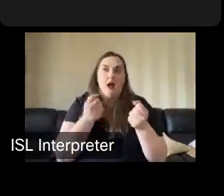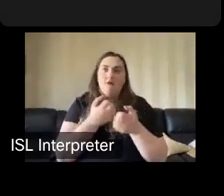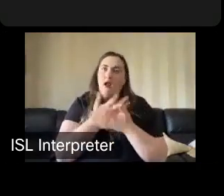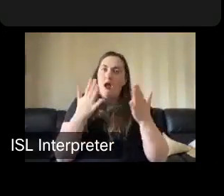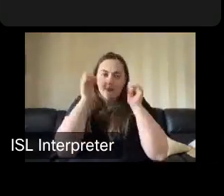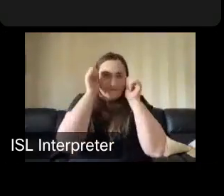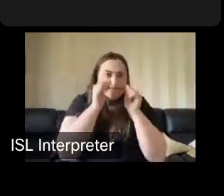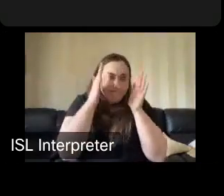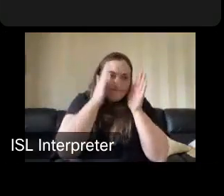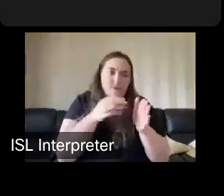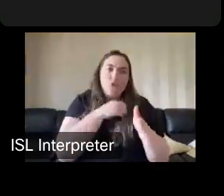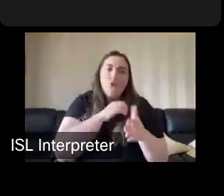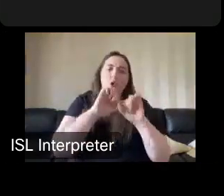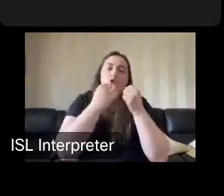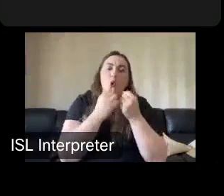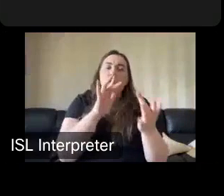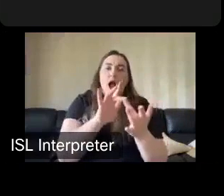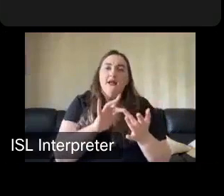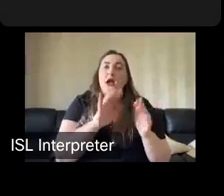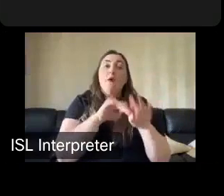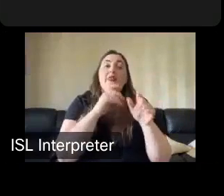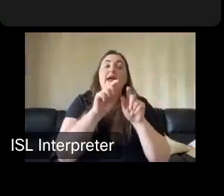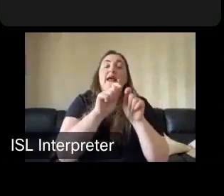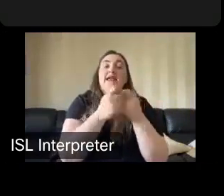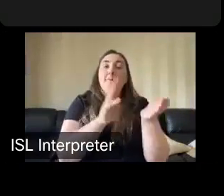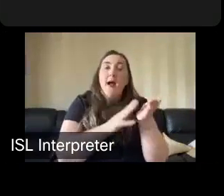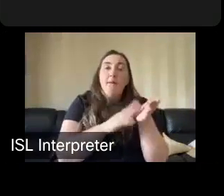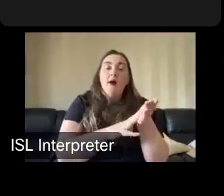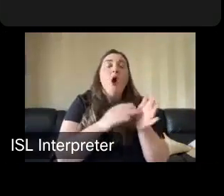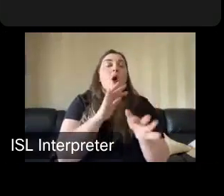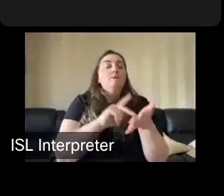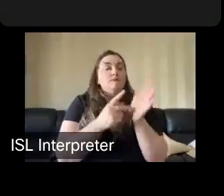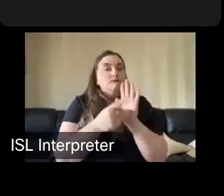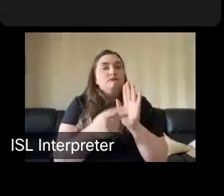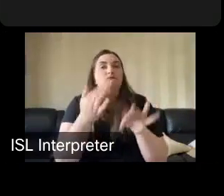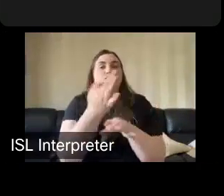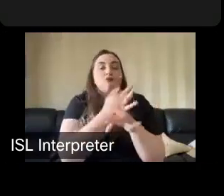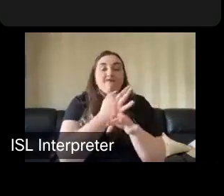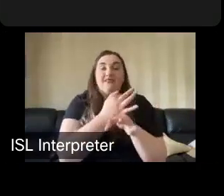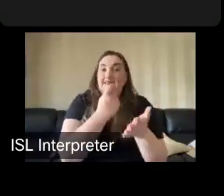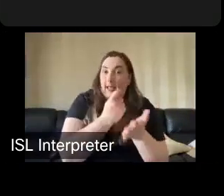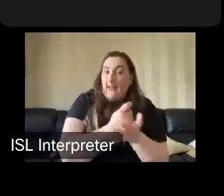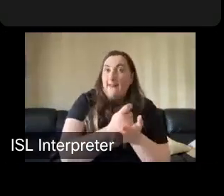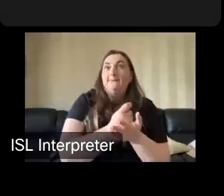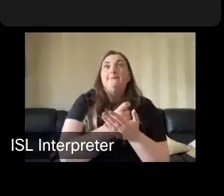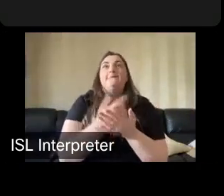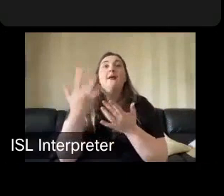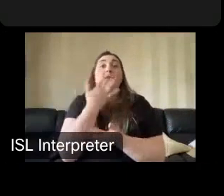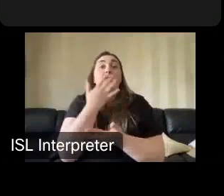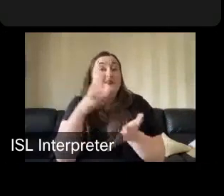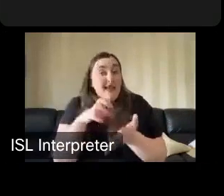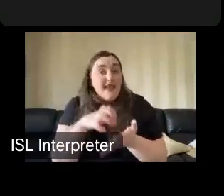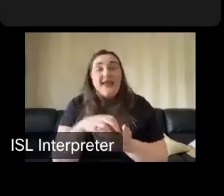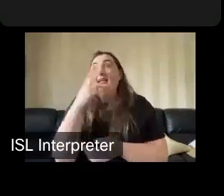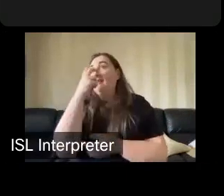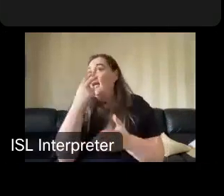the social contact between the team members. They organize coffee more times, birthday cakes, nights out, all